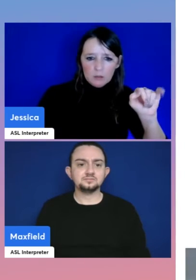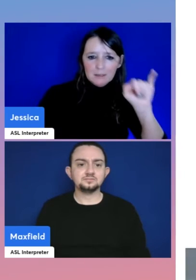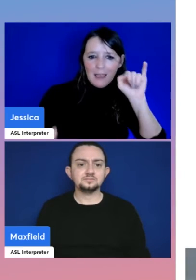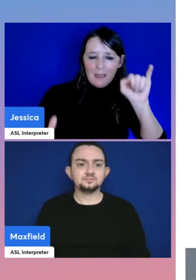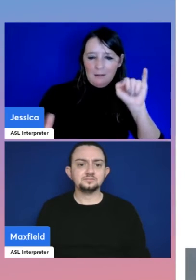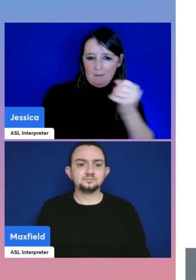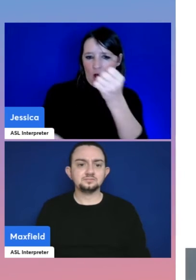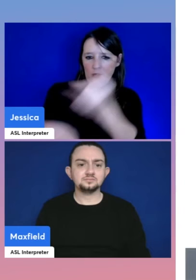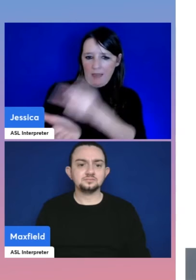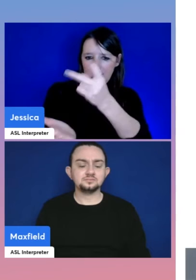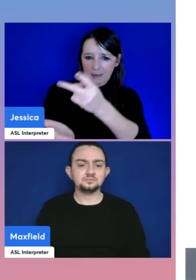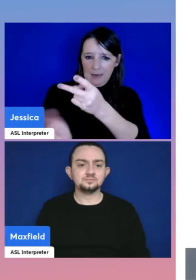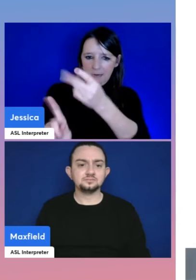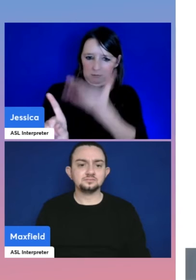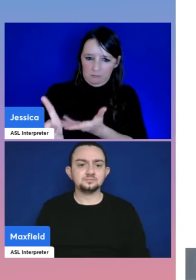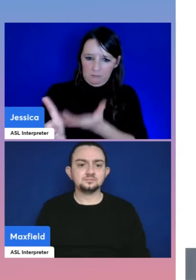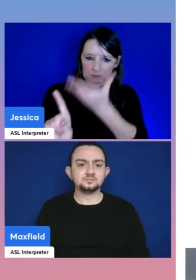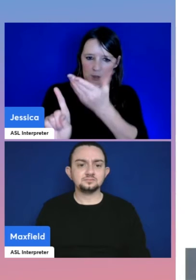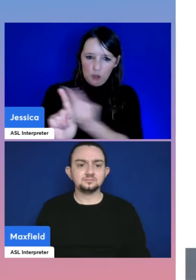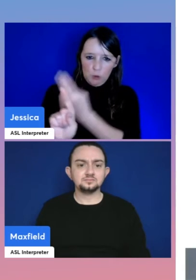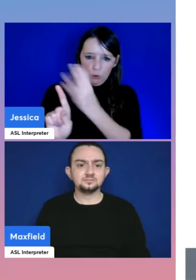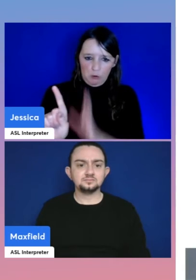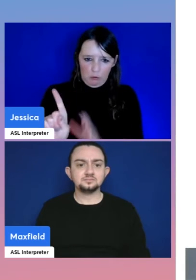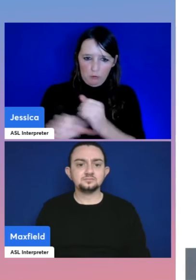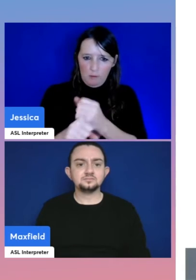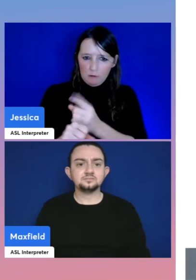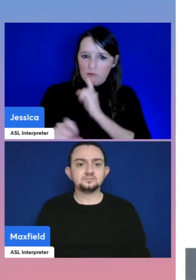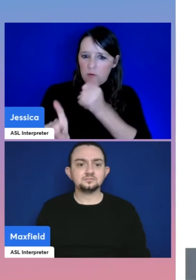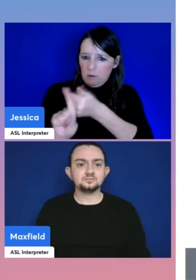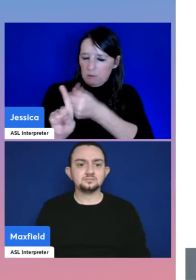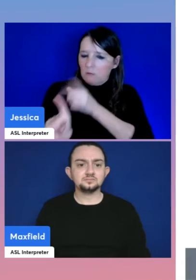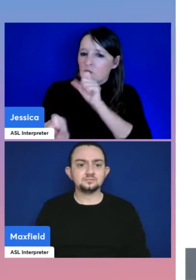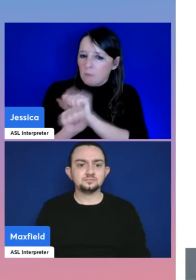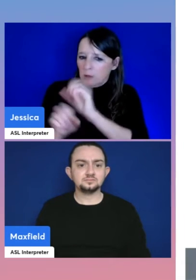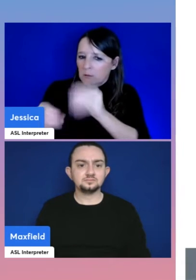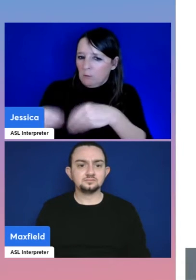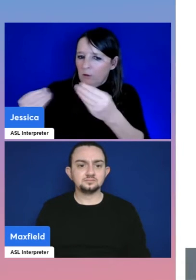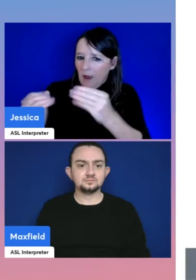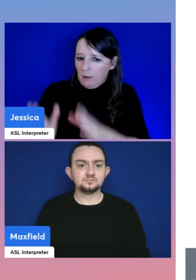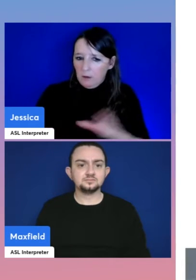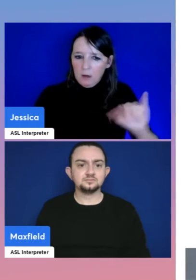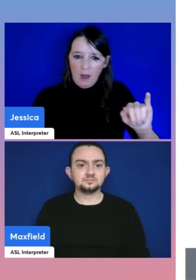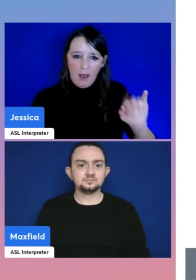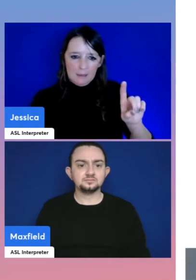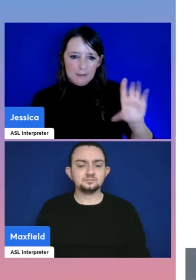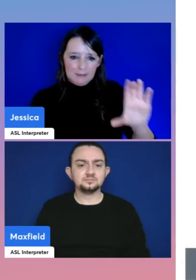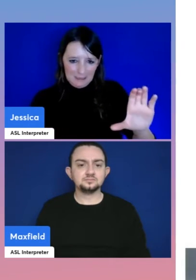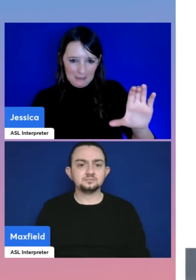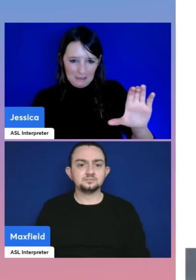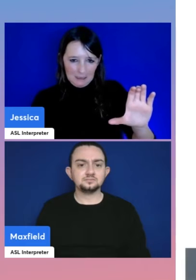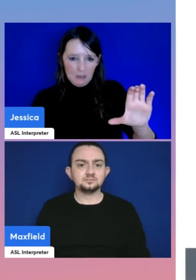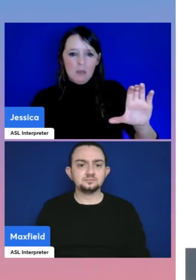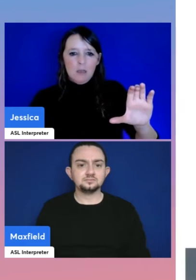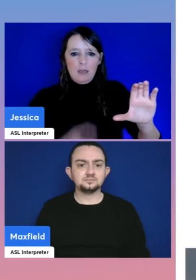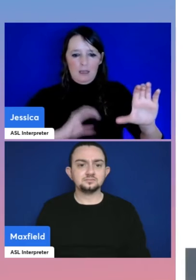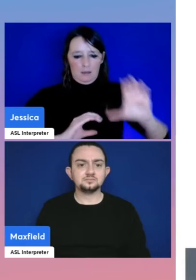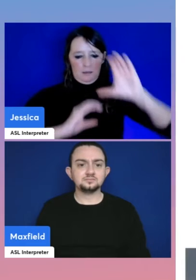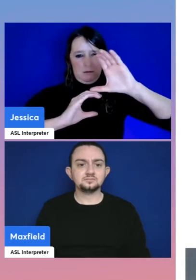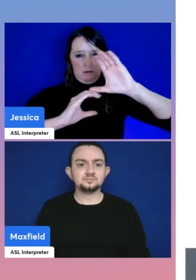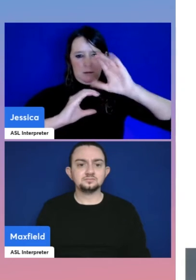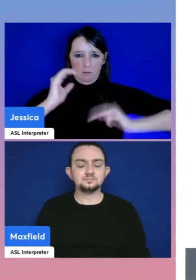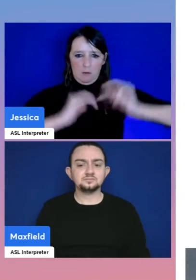as verified by an OIDC provider. So OIDC is an authentication layer built on top of